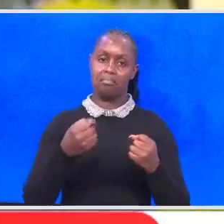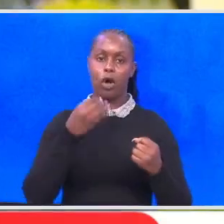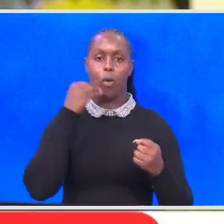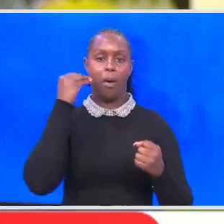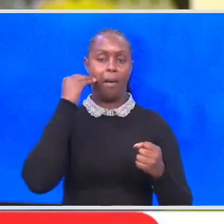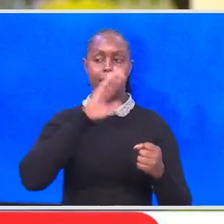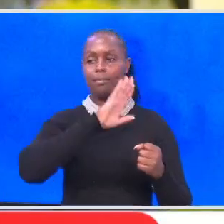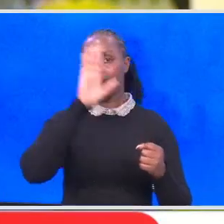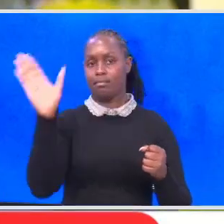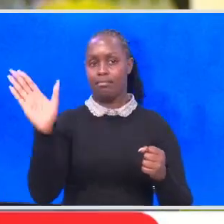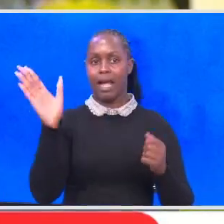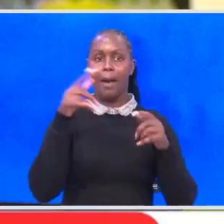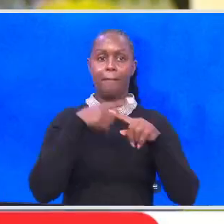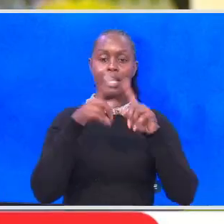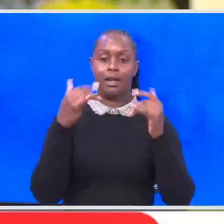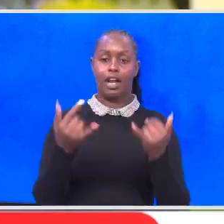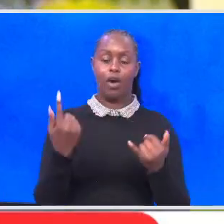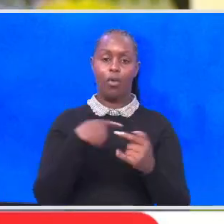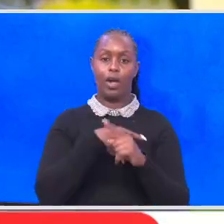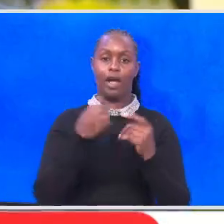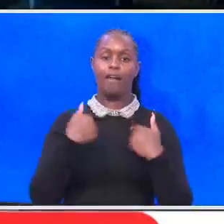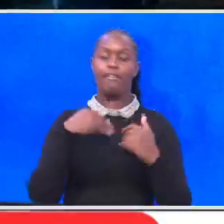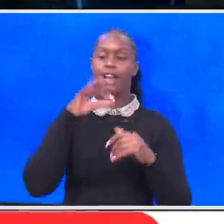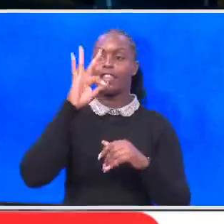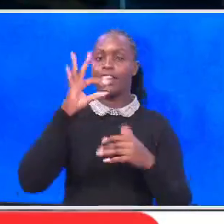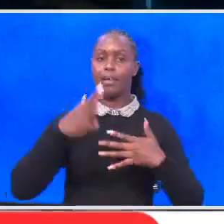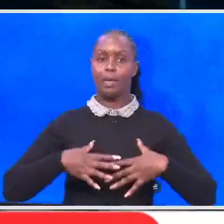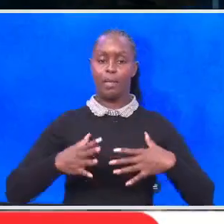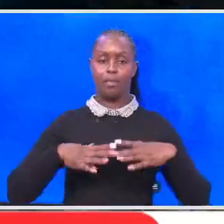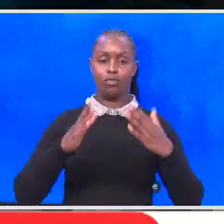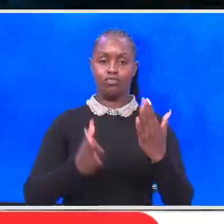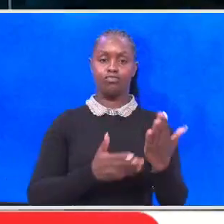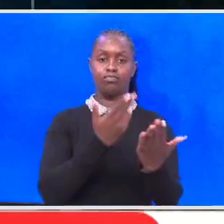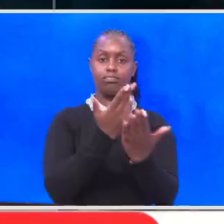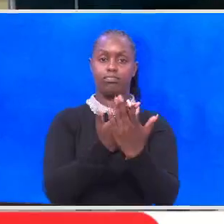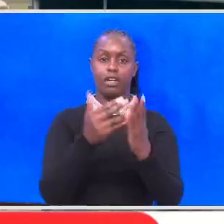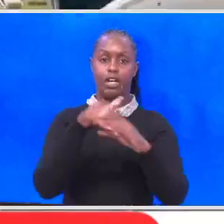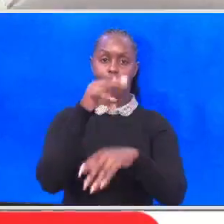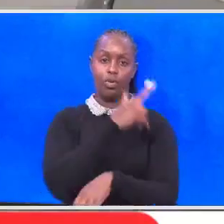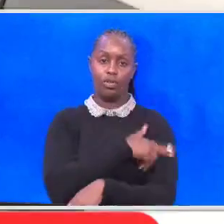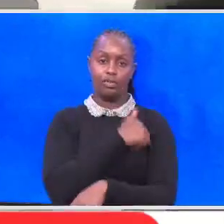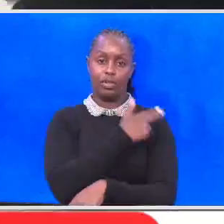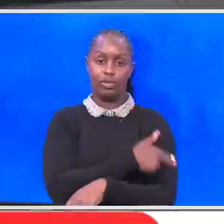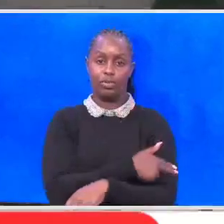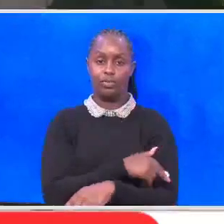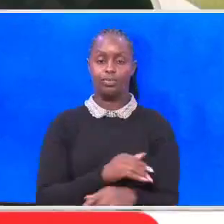hii tuko na watu 3 wako kwa hospitali wamelazwa. Chichi, Josephine